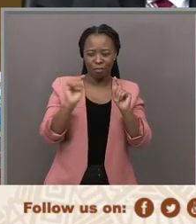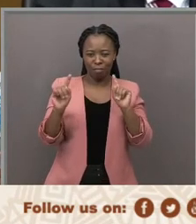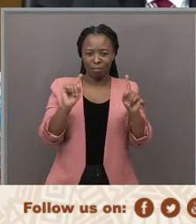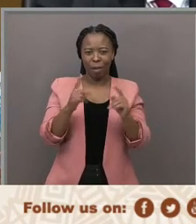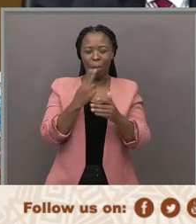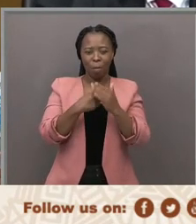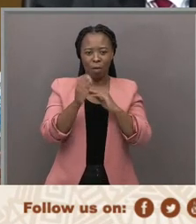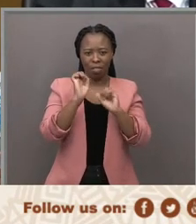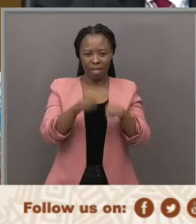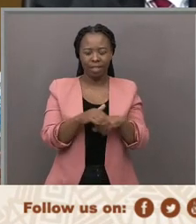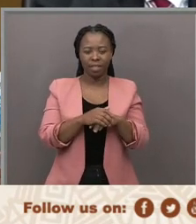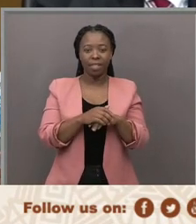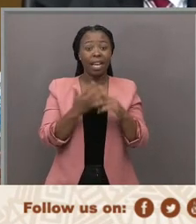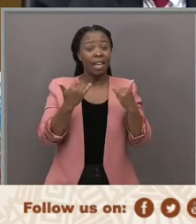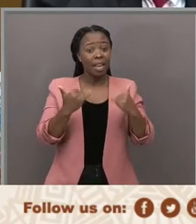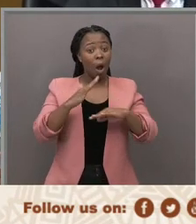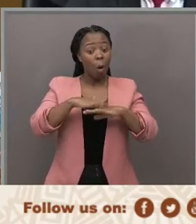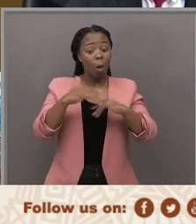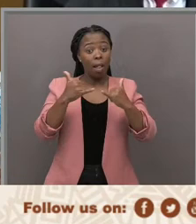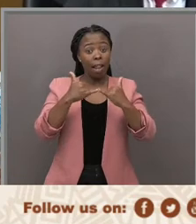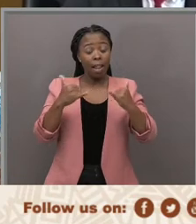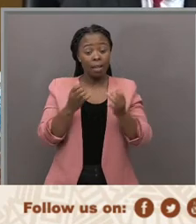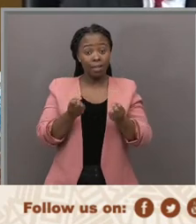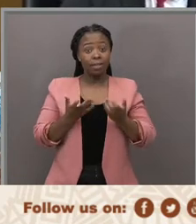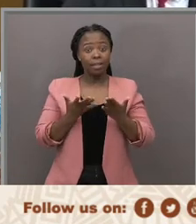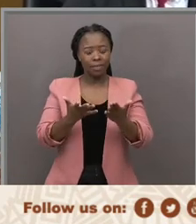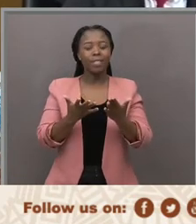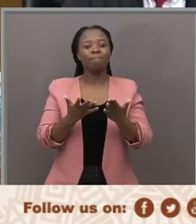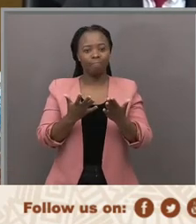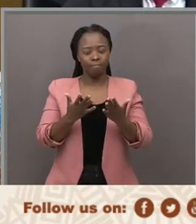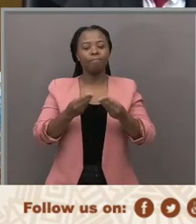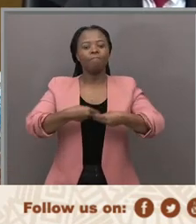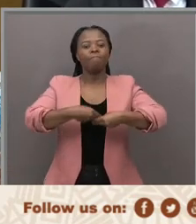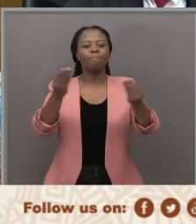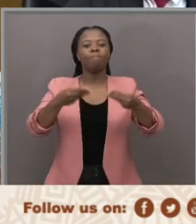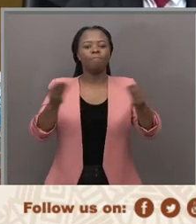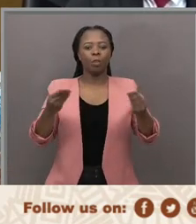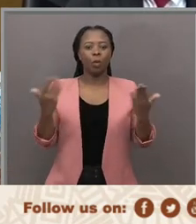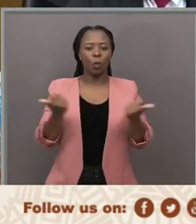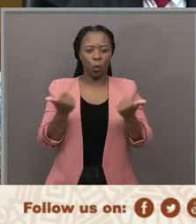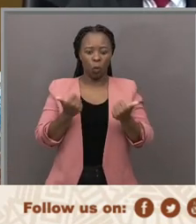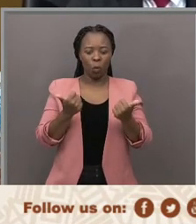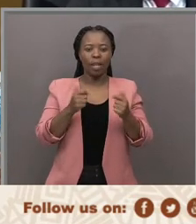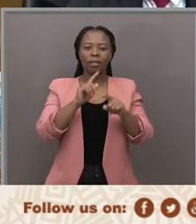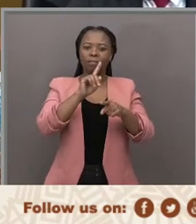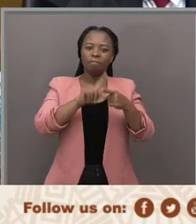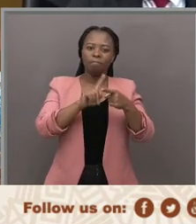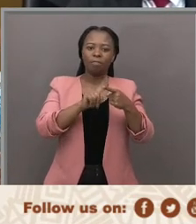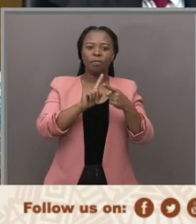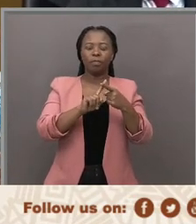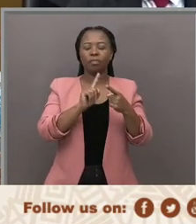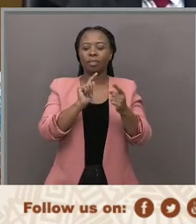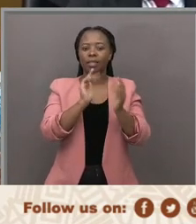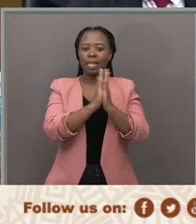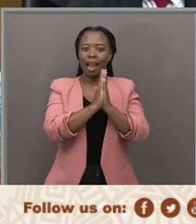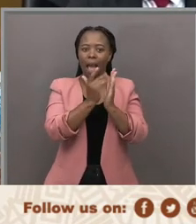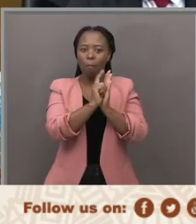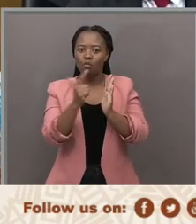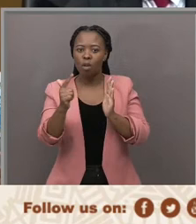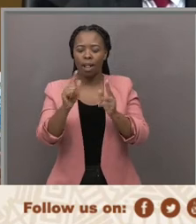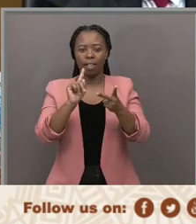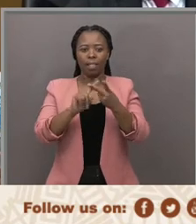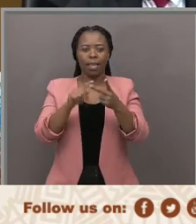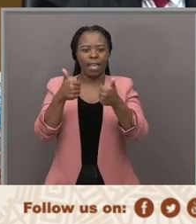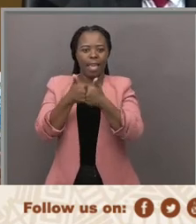Online services have also been provided with regard to libraries, including the installation of gaming devices in some of